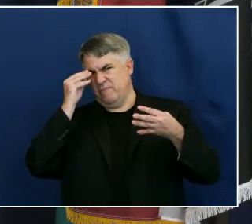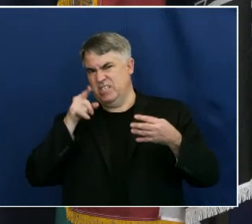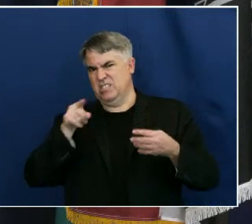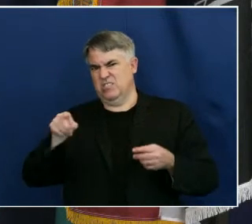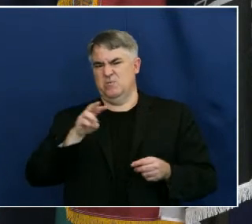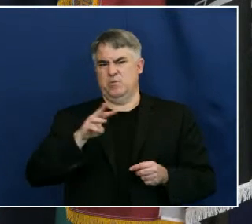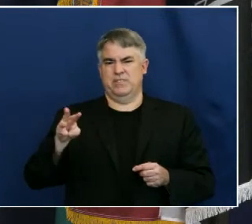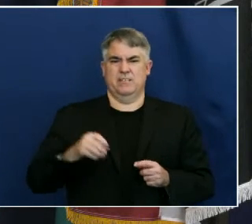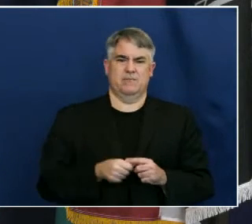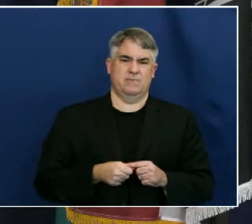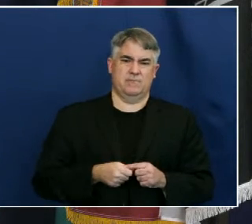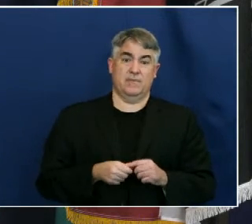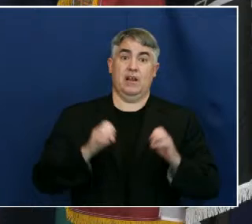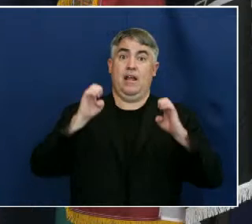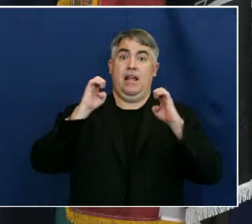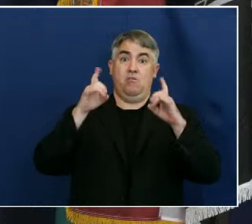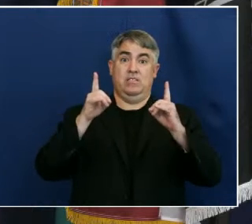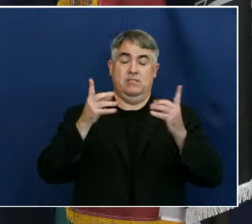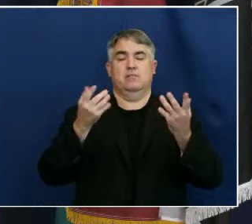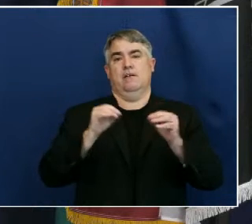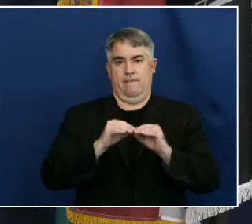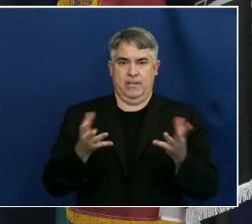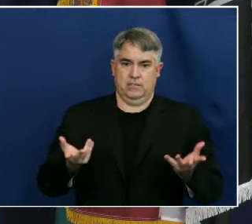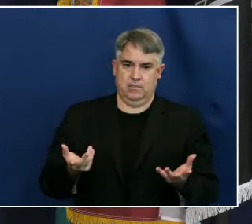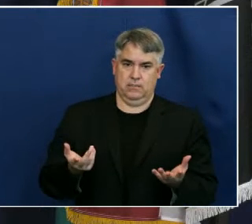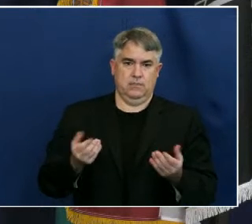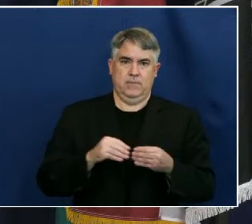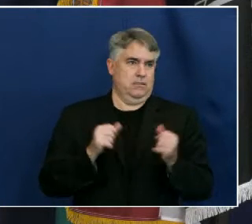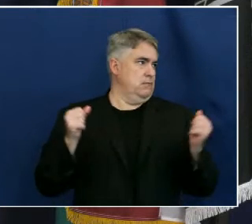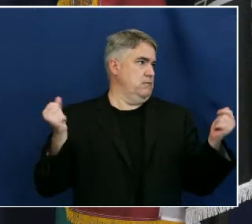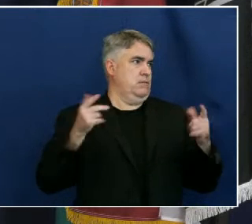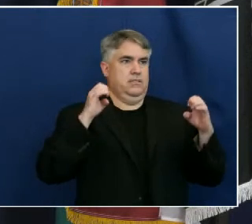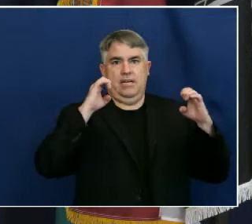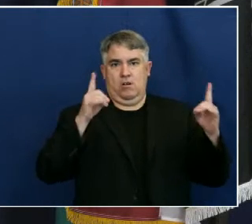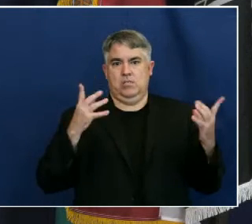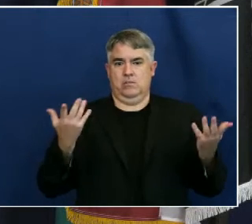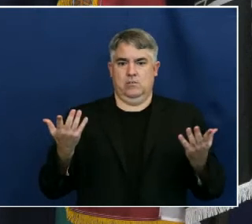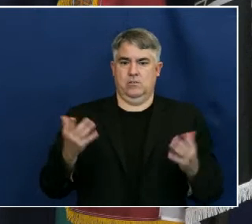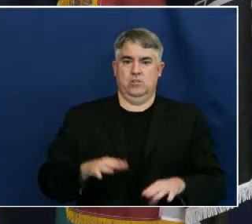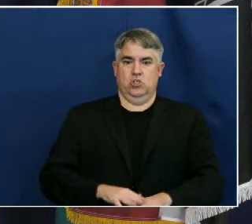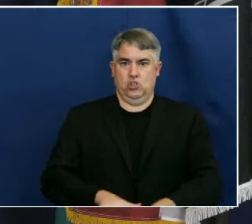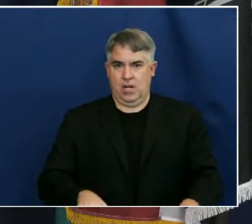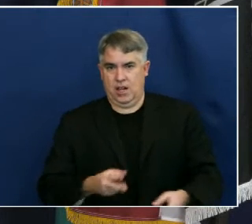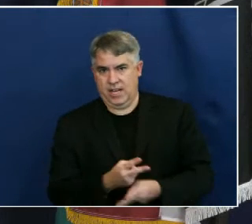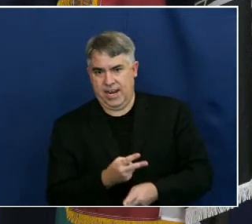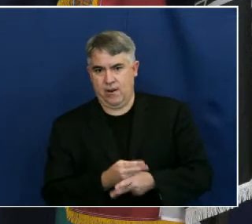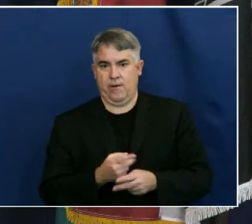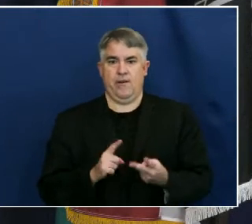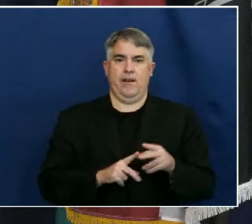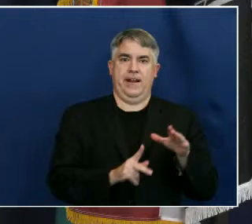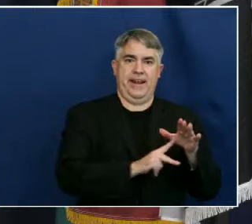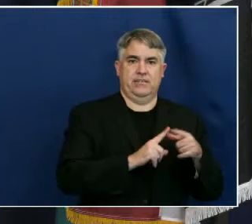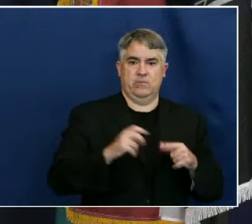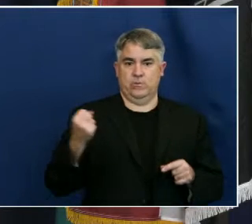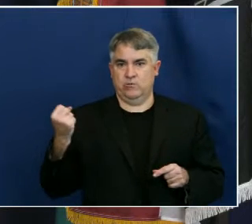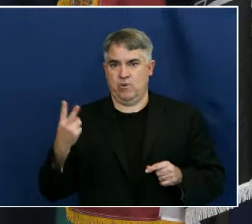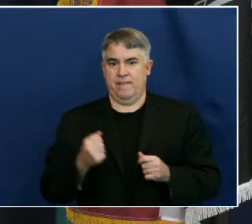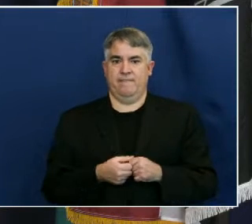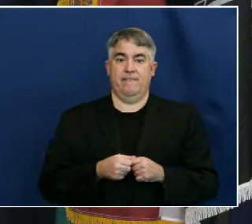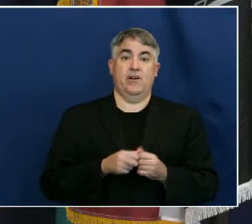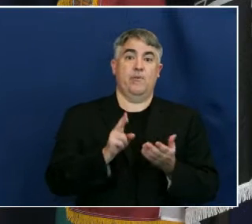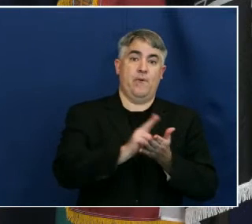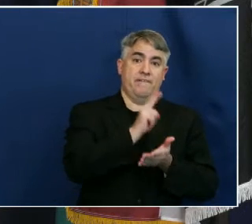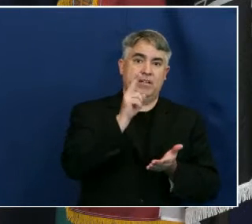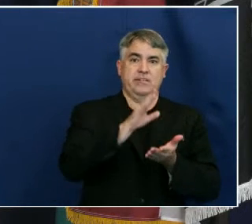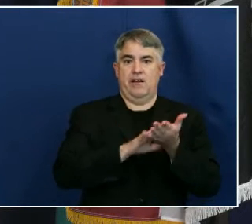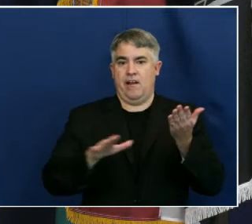education is education broadly. Childcare, K through 12, higher education, and those institutions